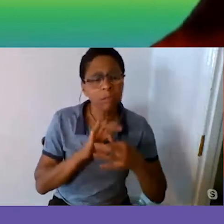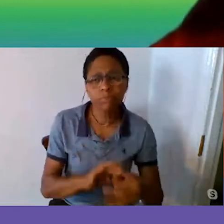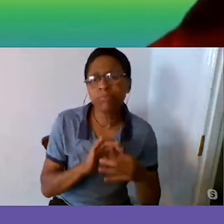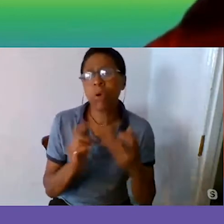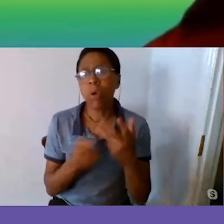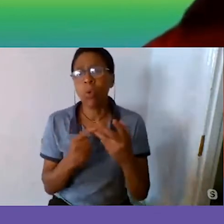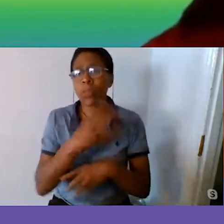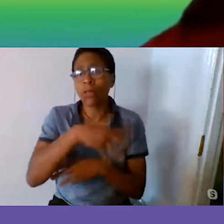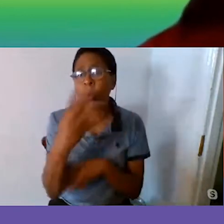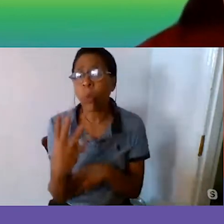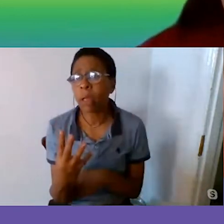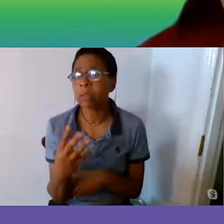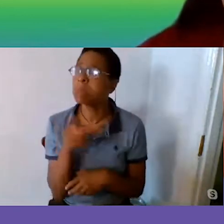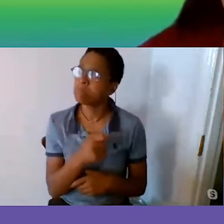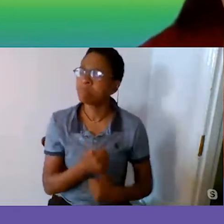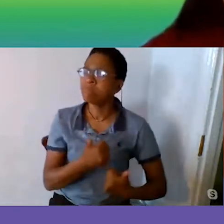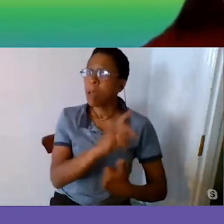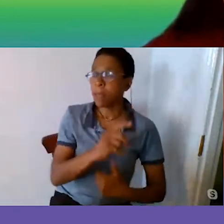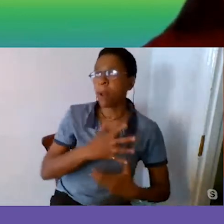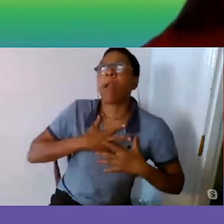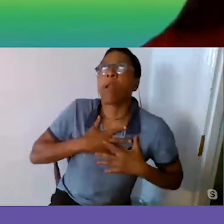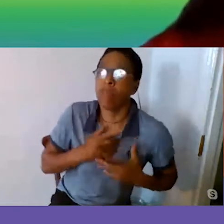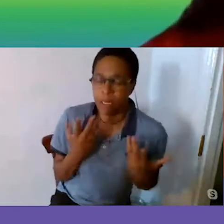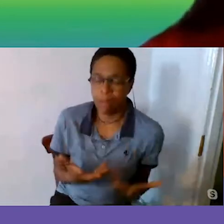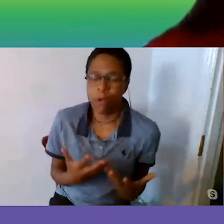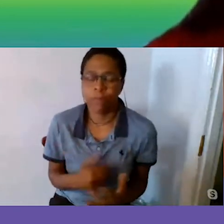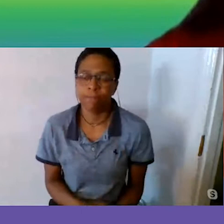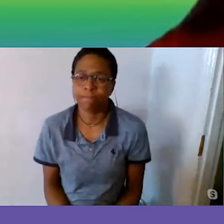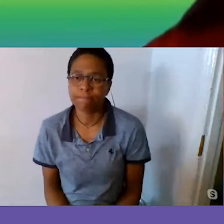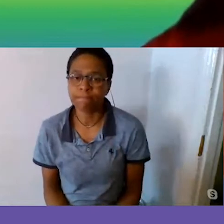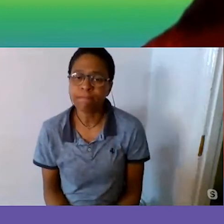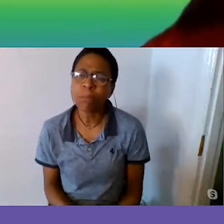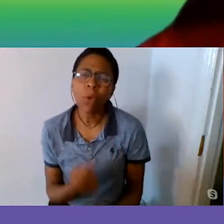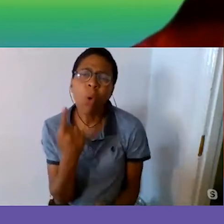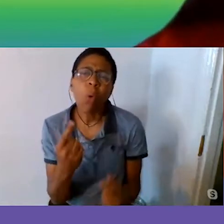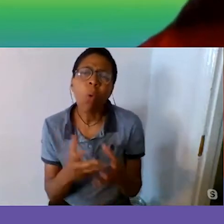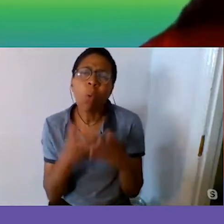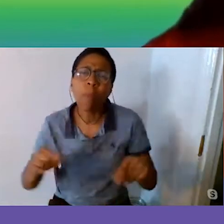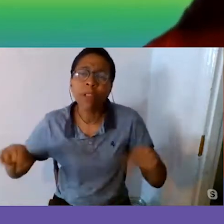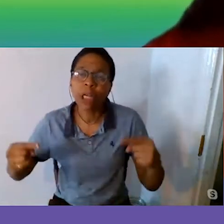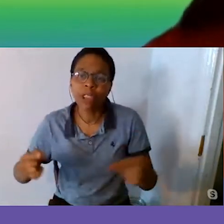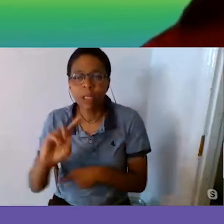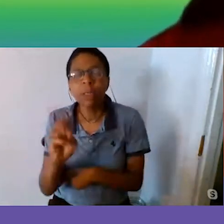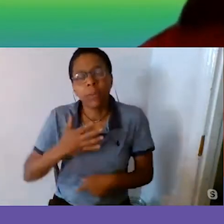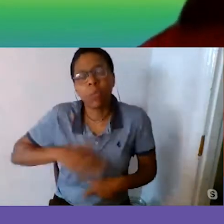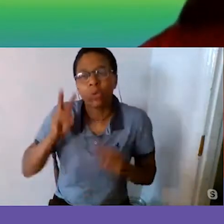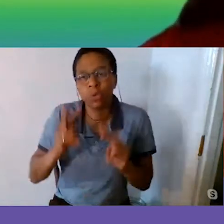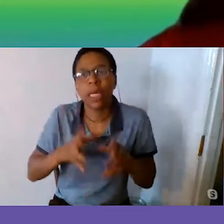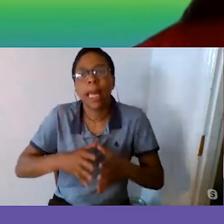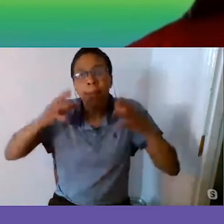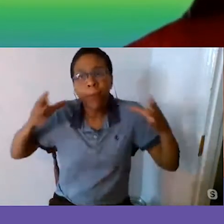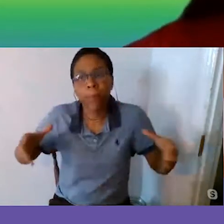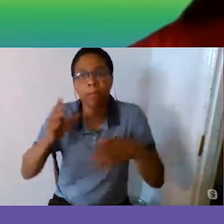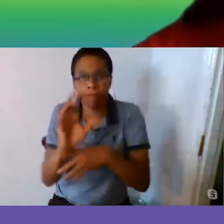they're being really well received. So I'm really excited. And the only thing that's a challenge is people want to see those bigger films, and I'm like, we'll get there,